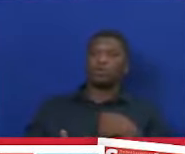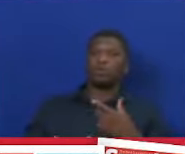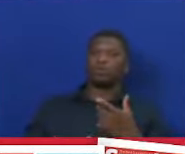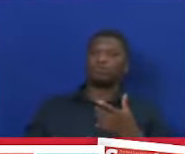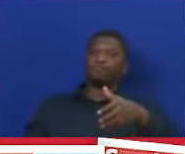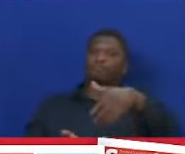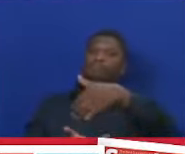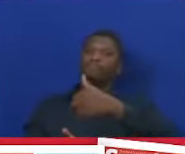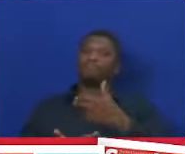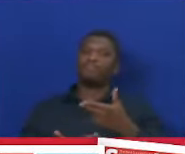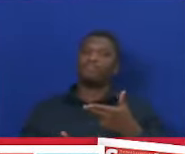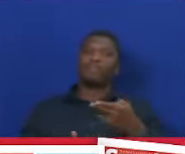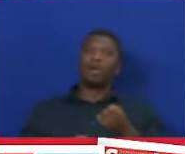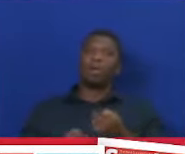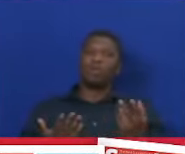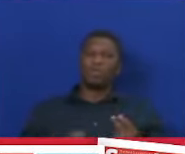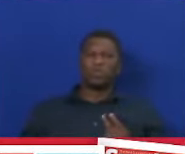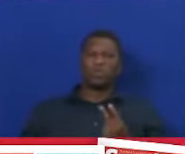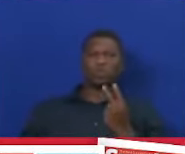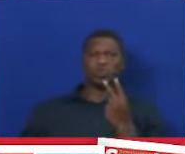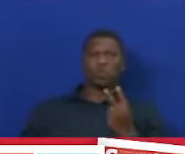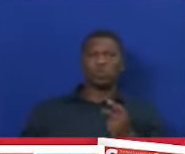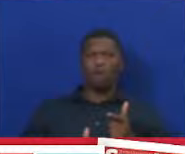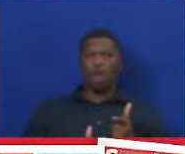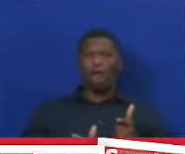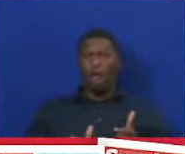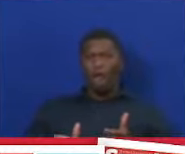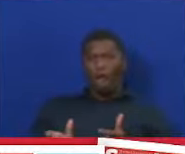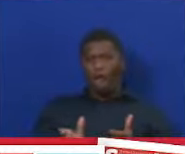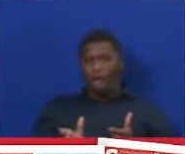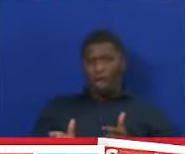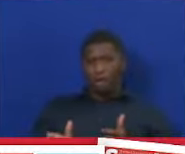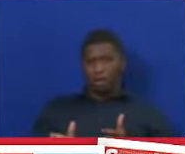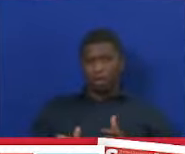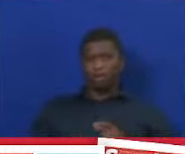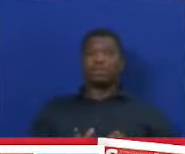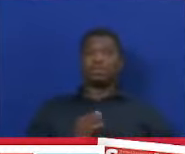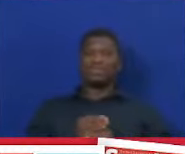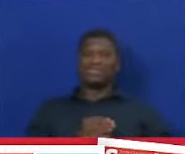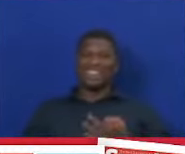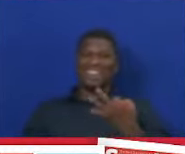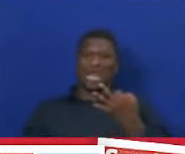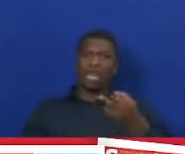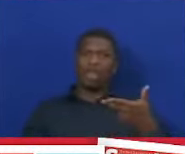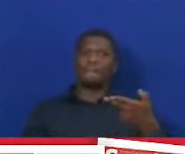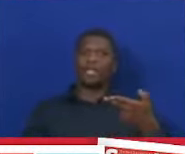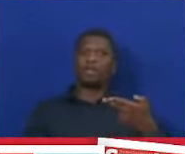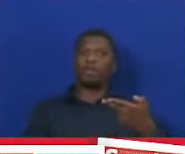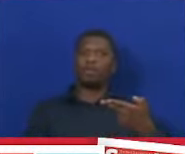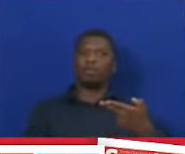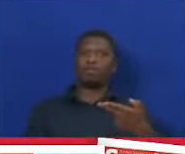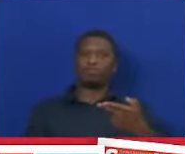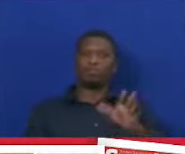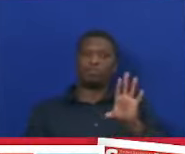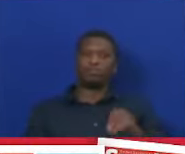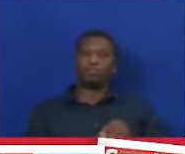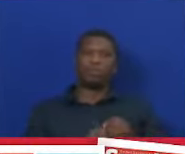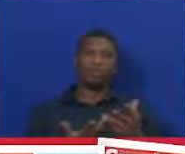rifles and 3 pistols, totaling to 5.